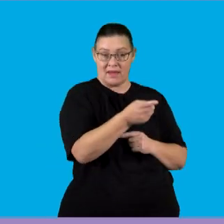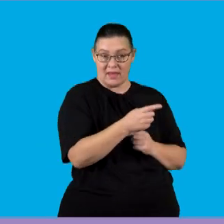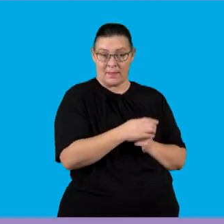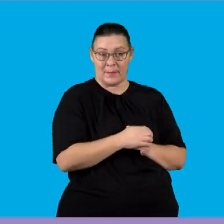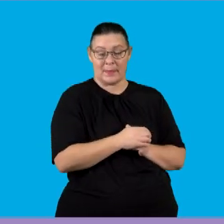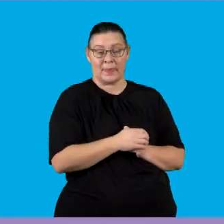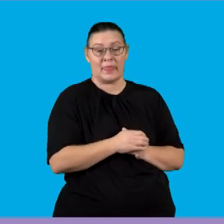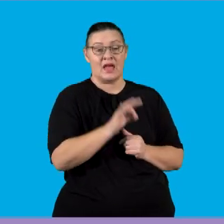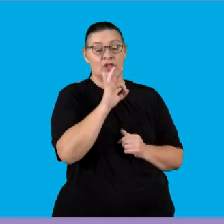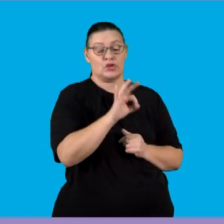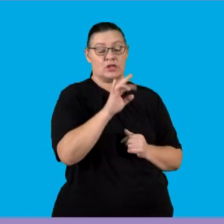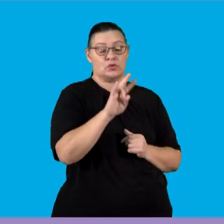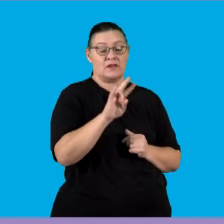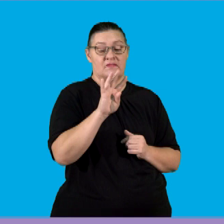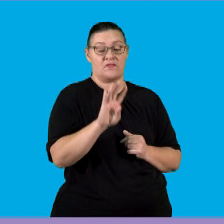that we have been given here,